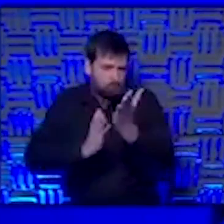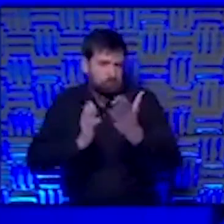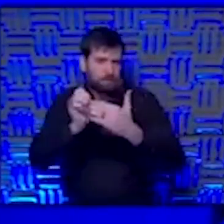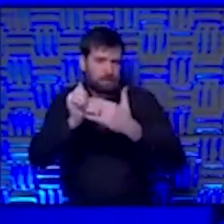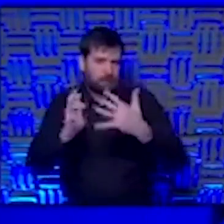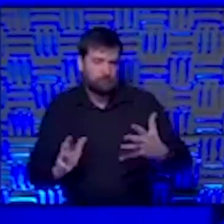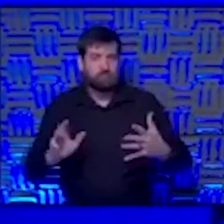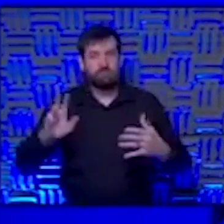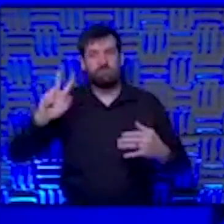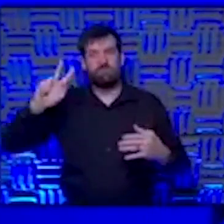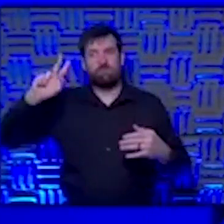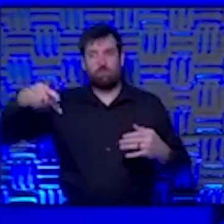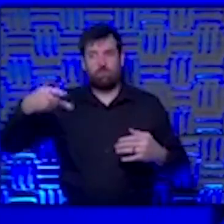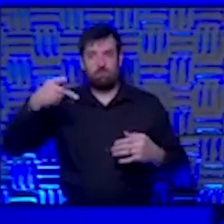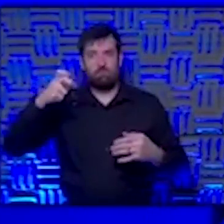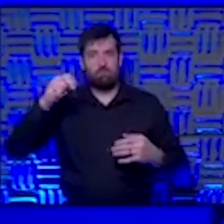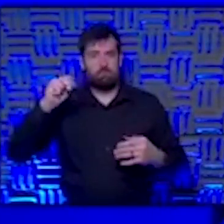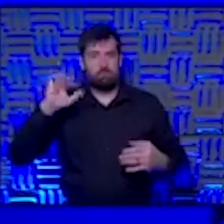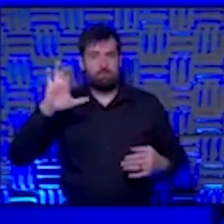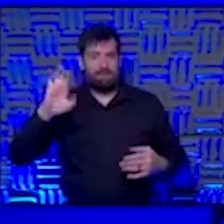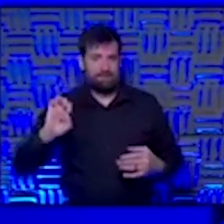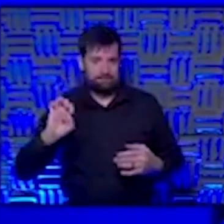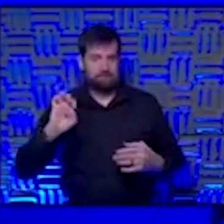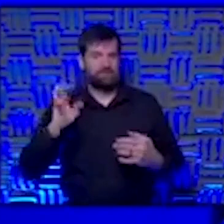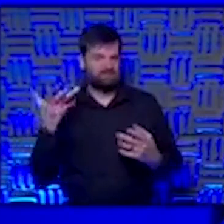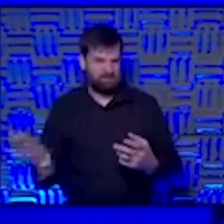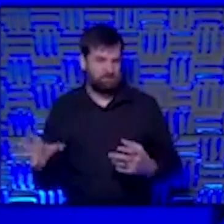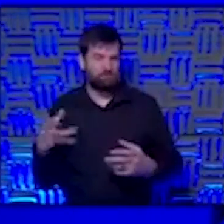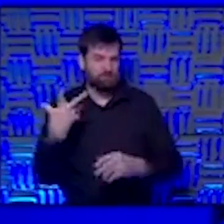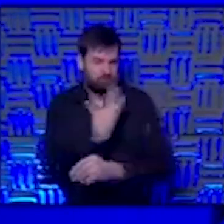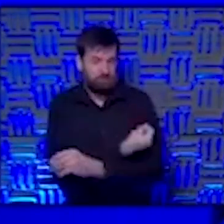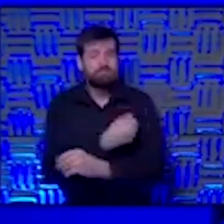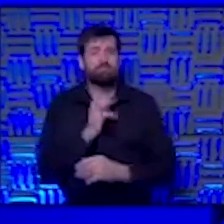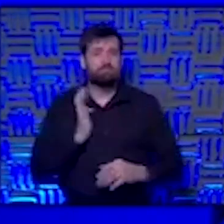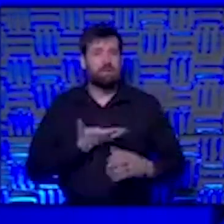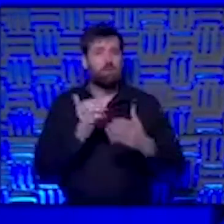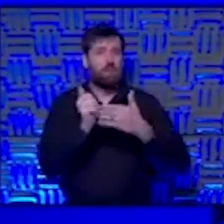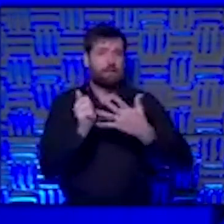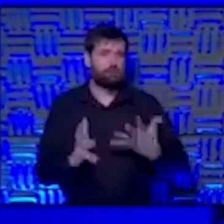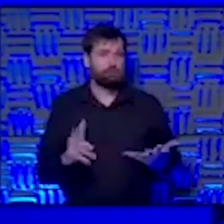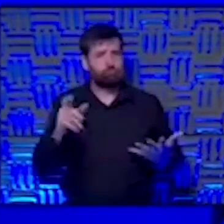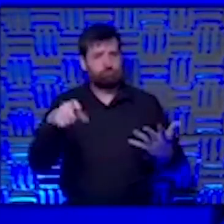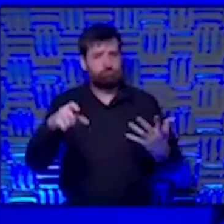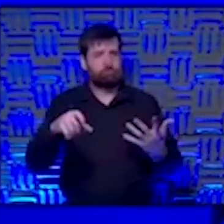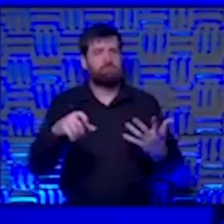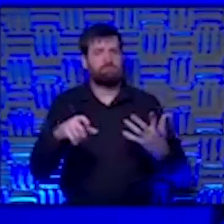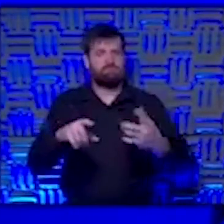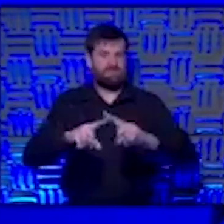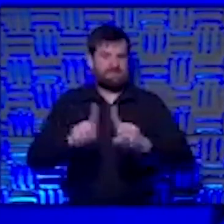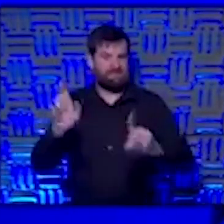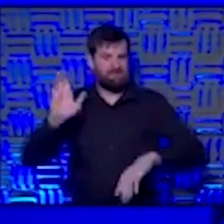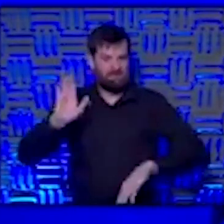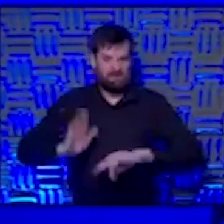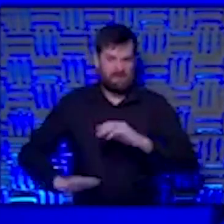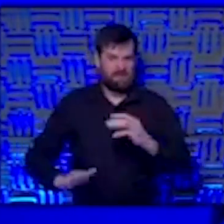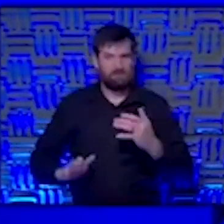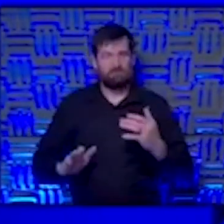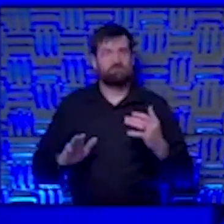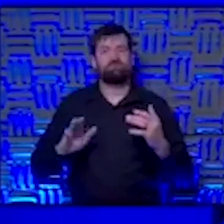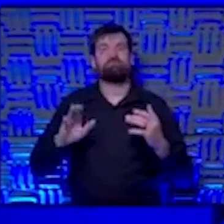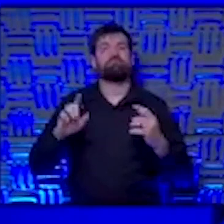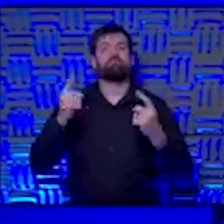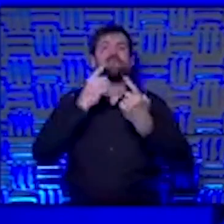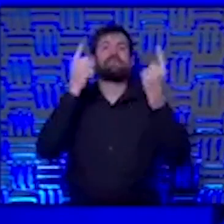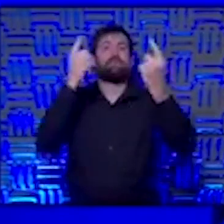Vice President Pence got it. Obviously, we need to continue to have our leaders getting it. That's something different than who is just a